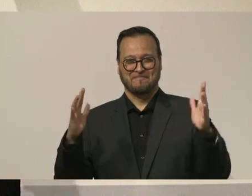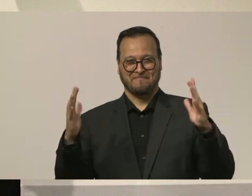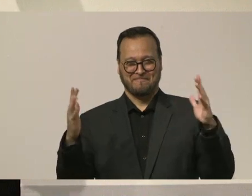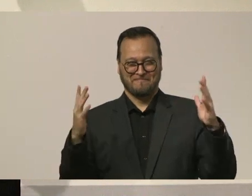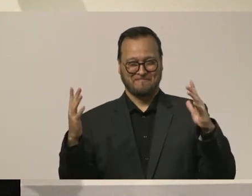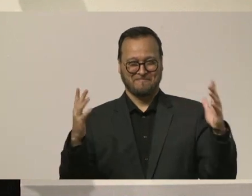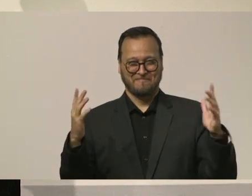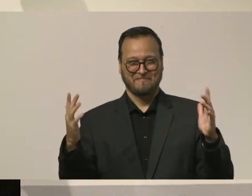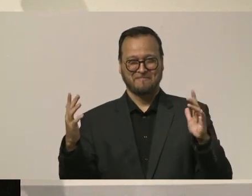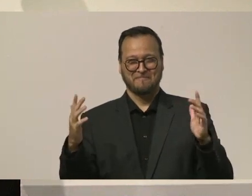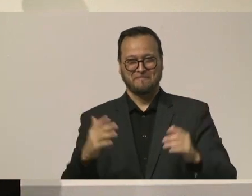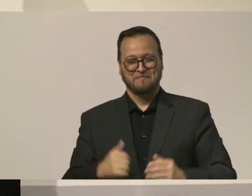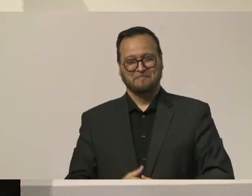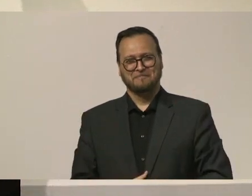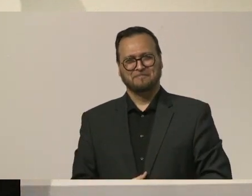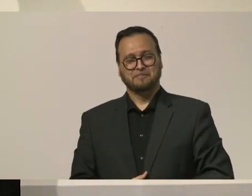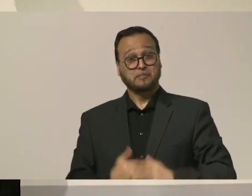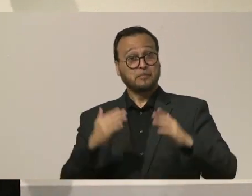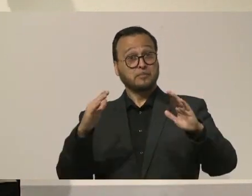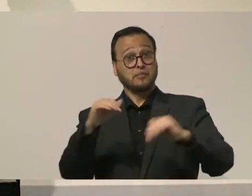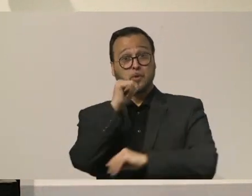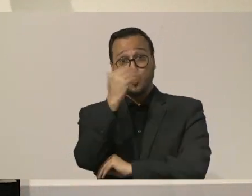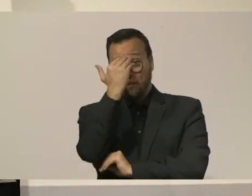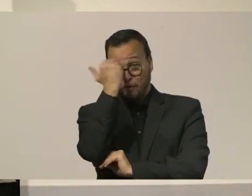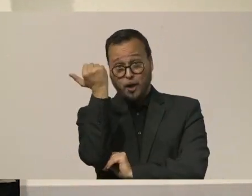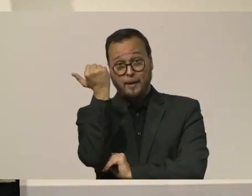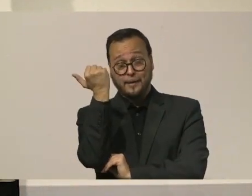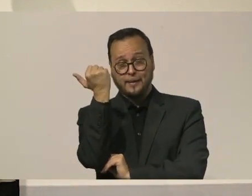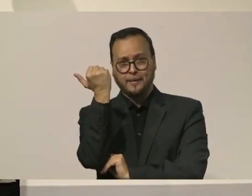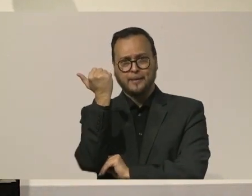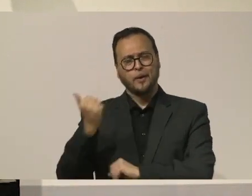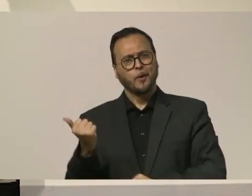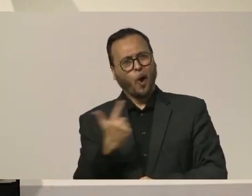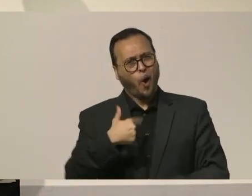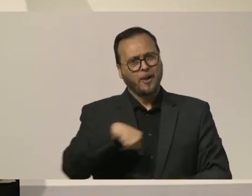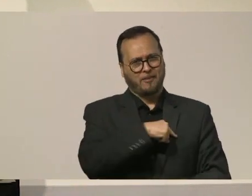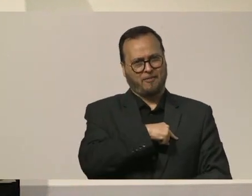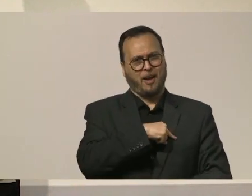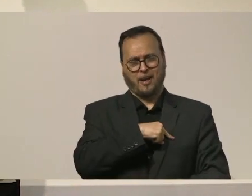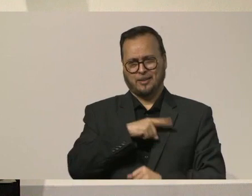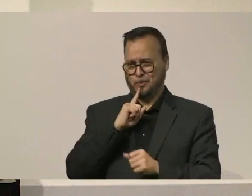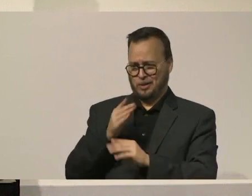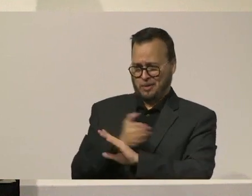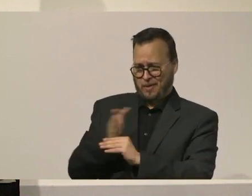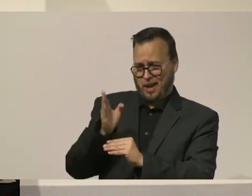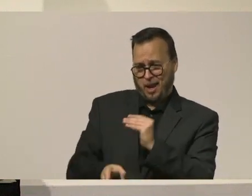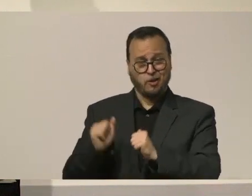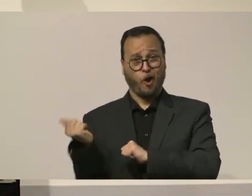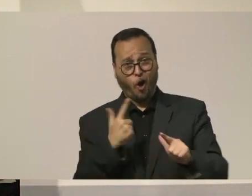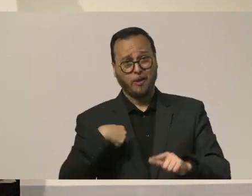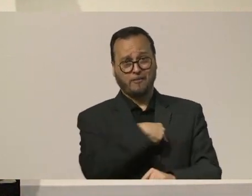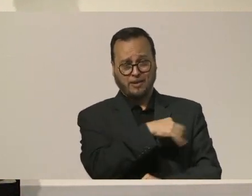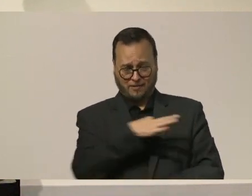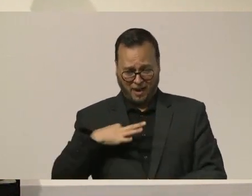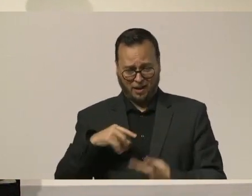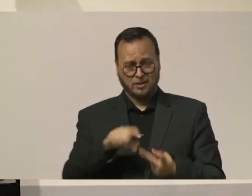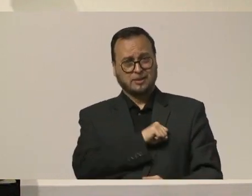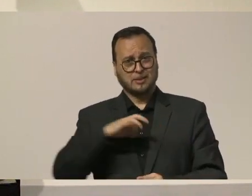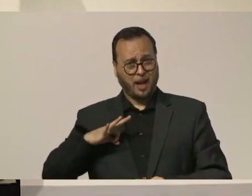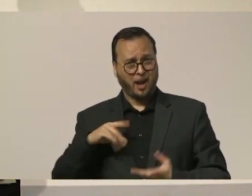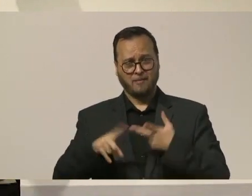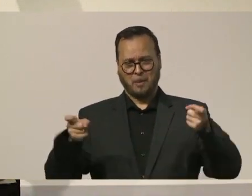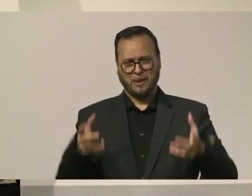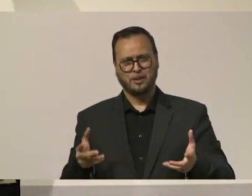Now, let's not forget that all of us, in the end, all of us, faculty, staff, and administrators, play a part